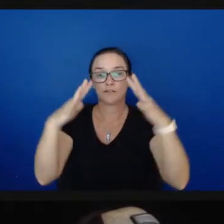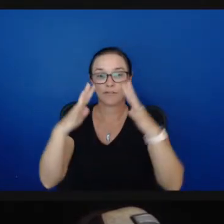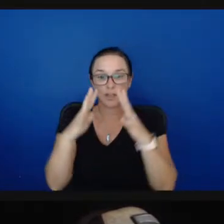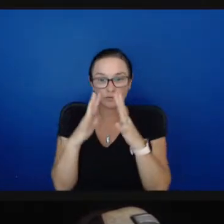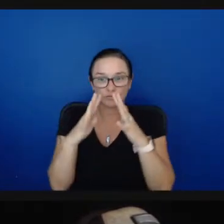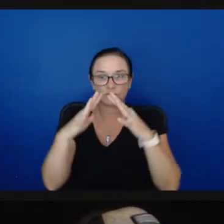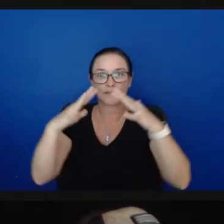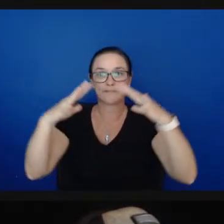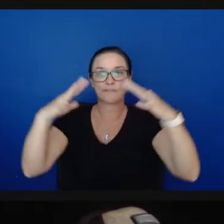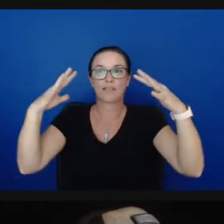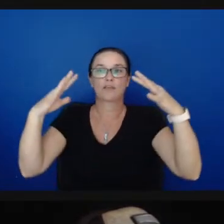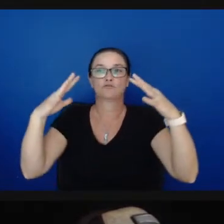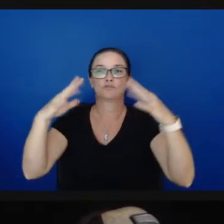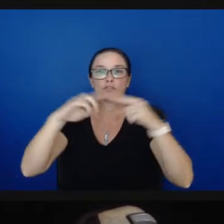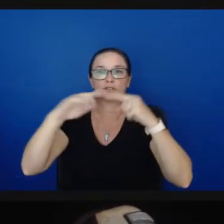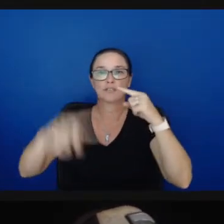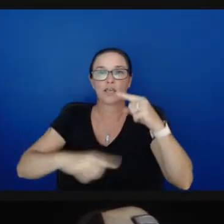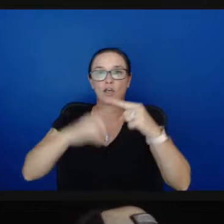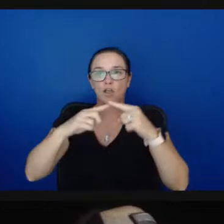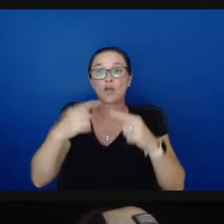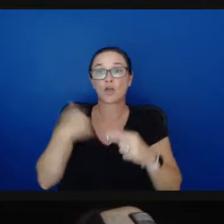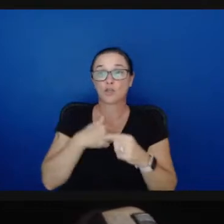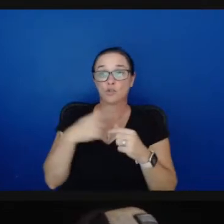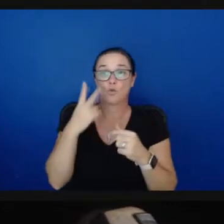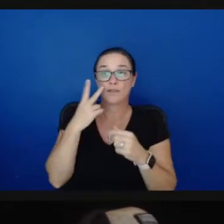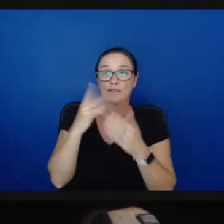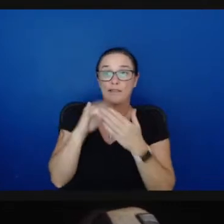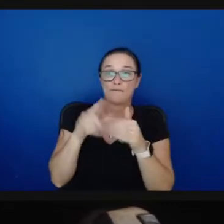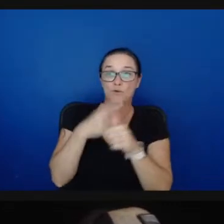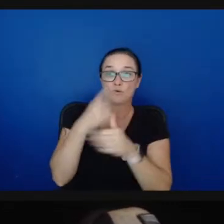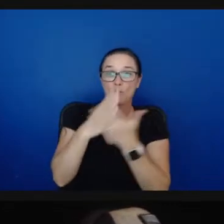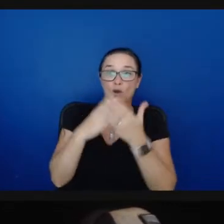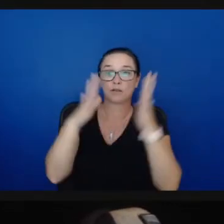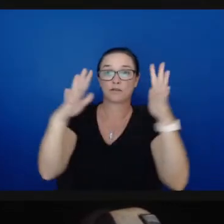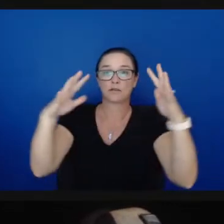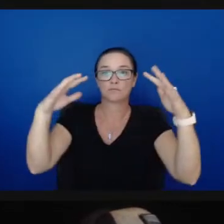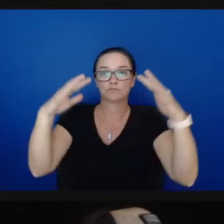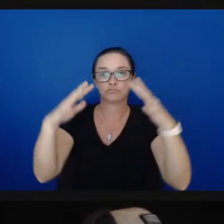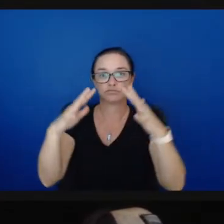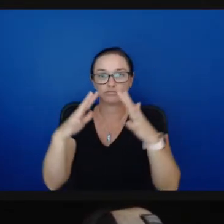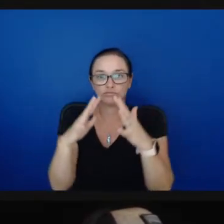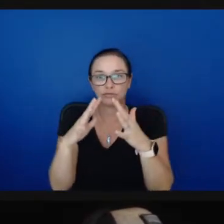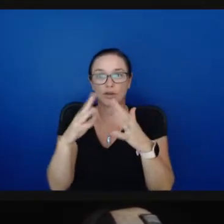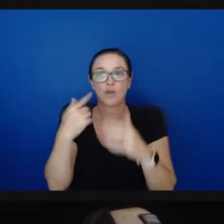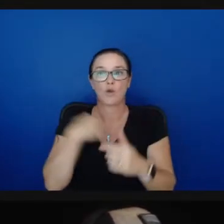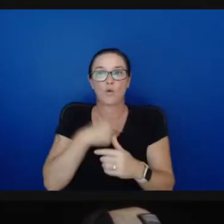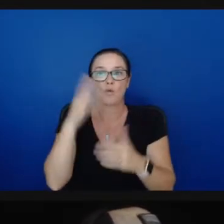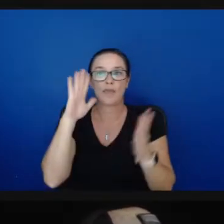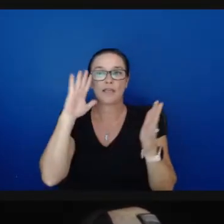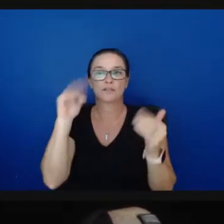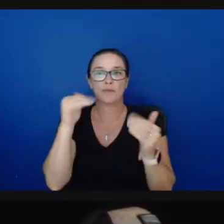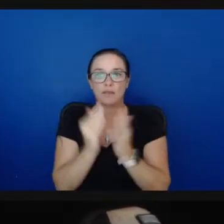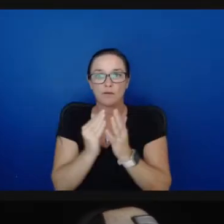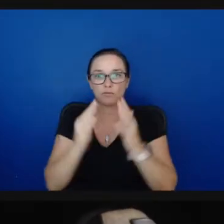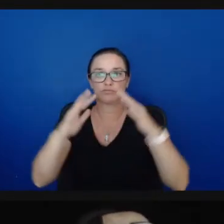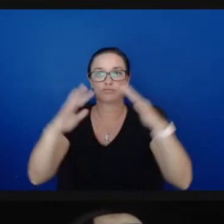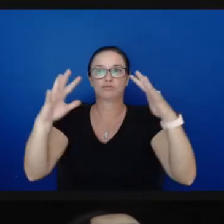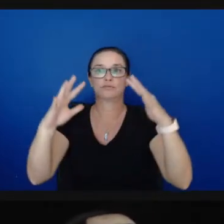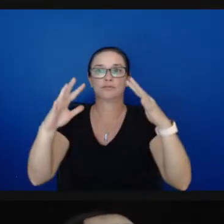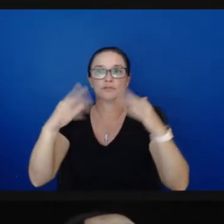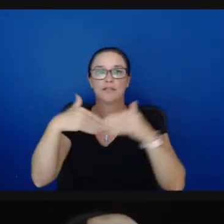part being the deflation. And we'd expect inflation to come next. So it is thought that this occurs because